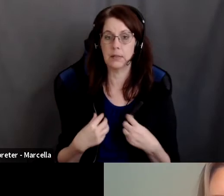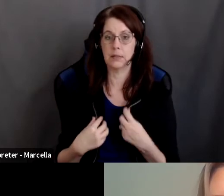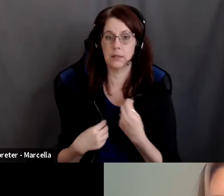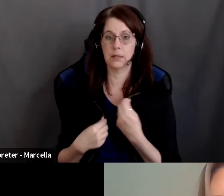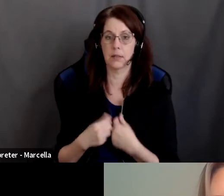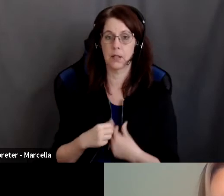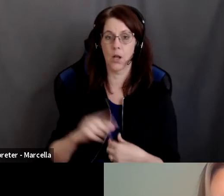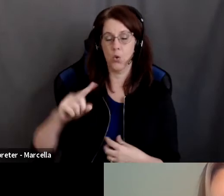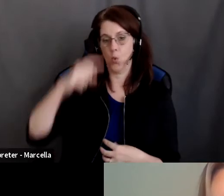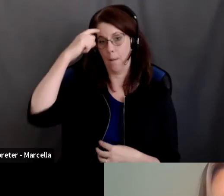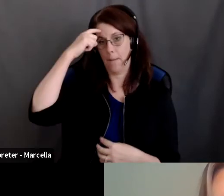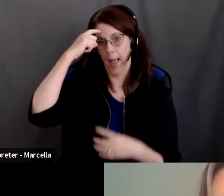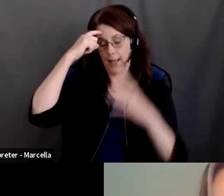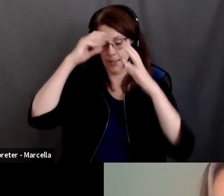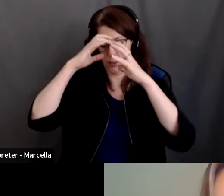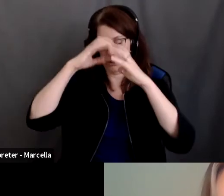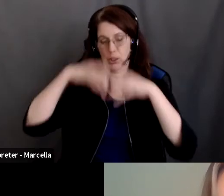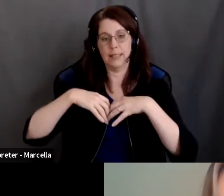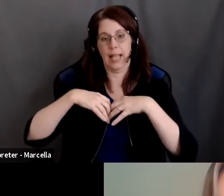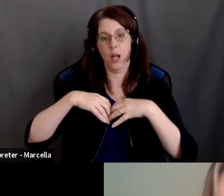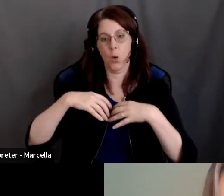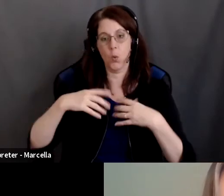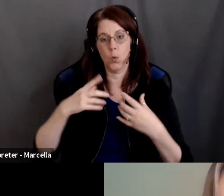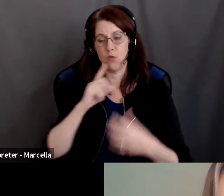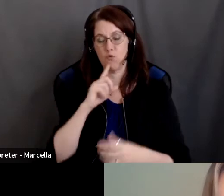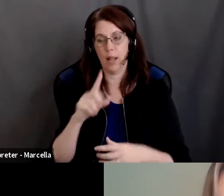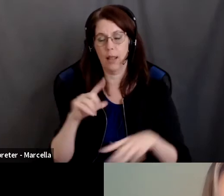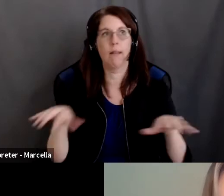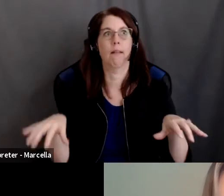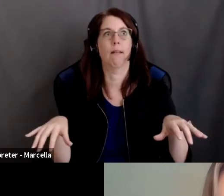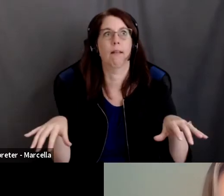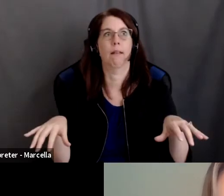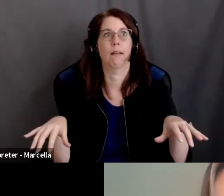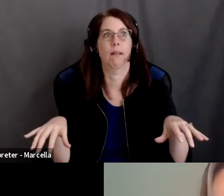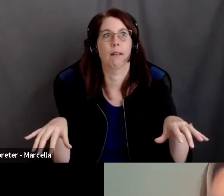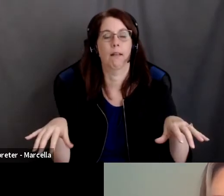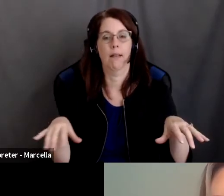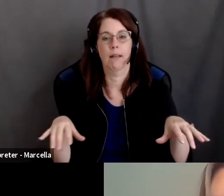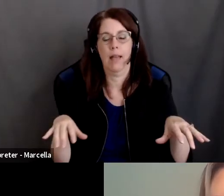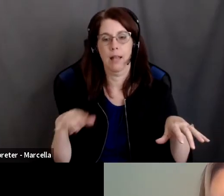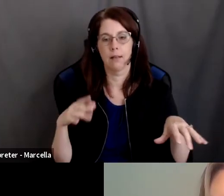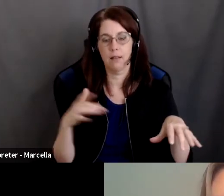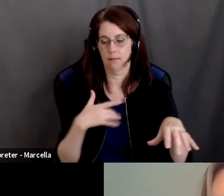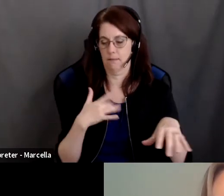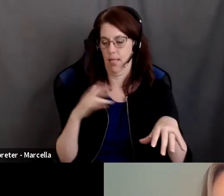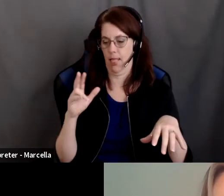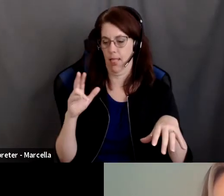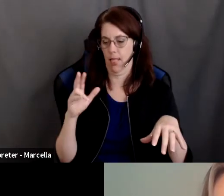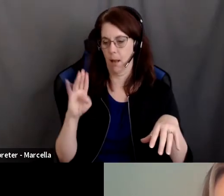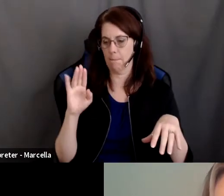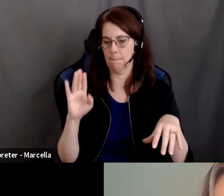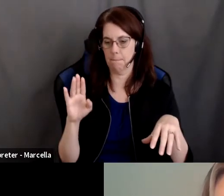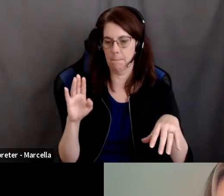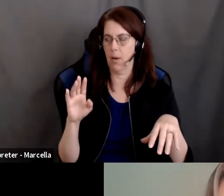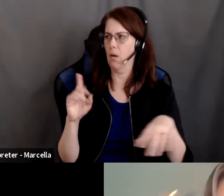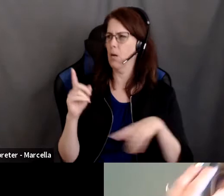your mind just kind of shuts down. It really, it kind of numbs you to the fact that a tree